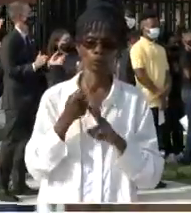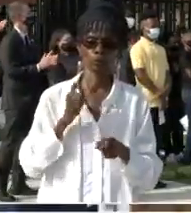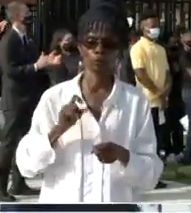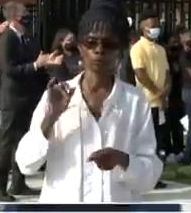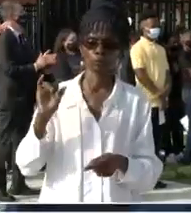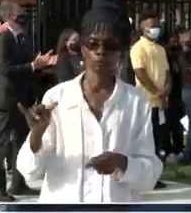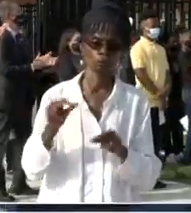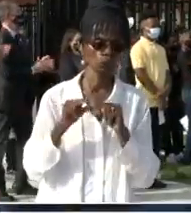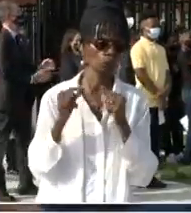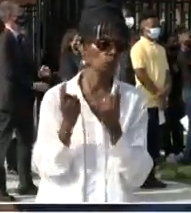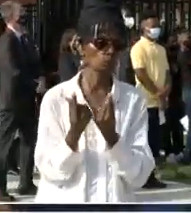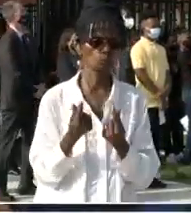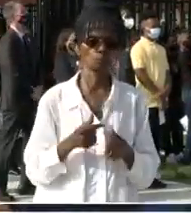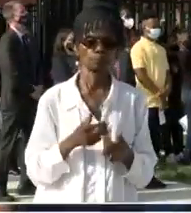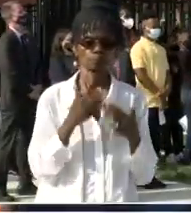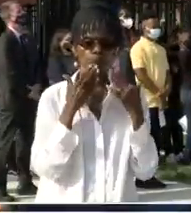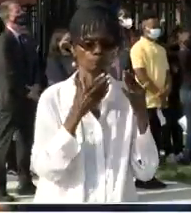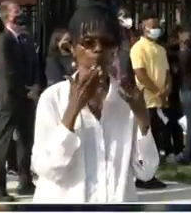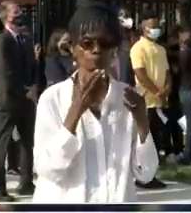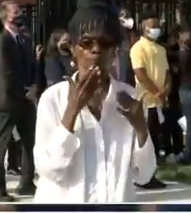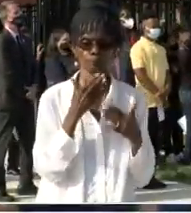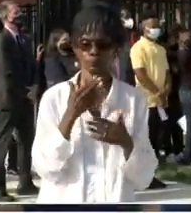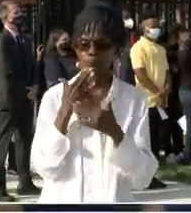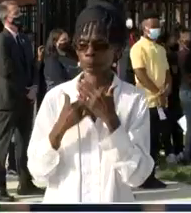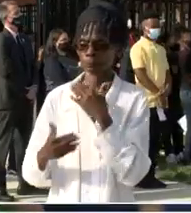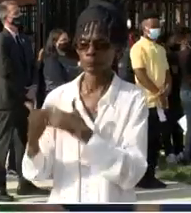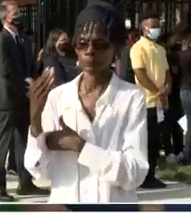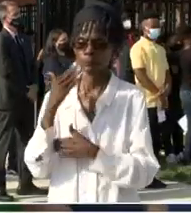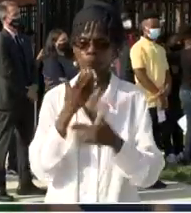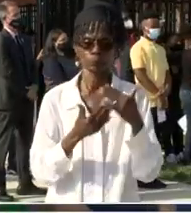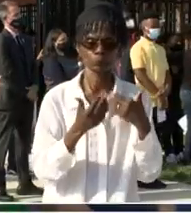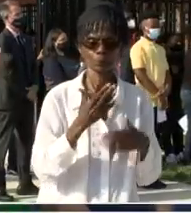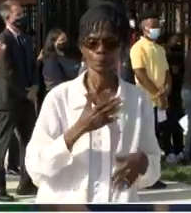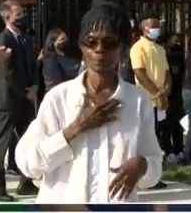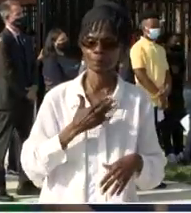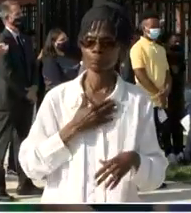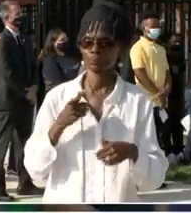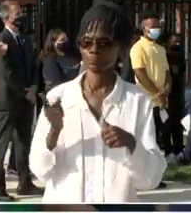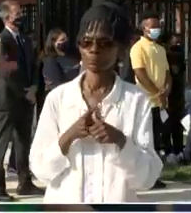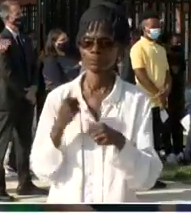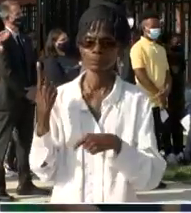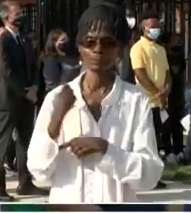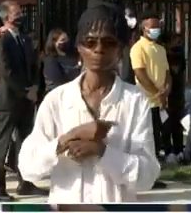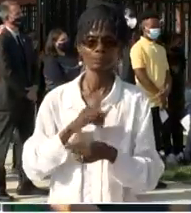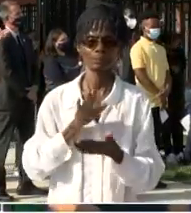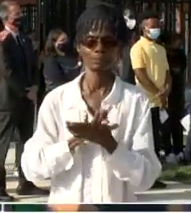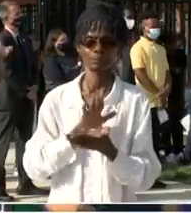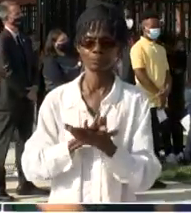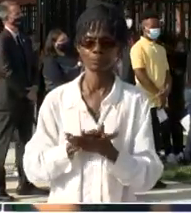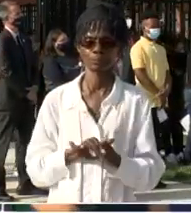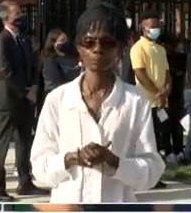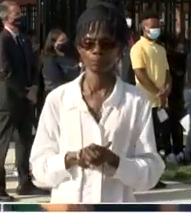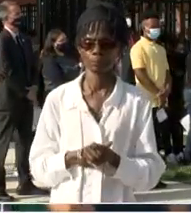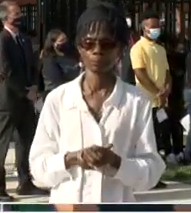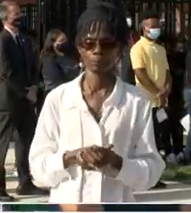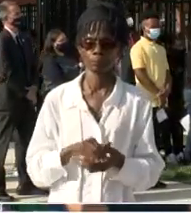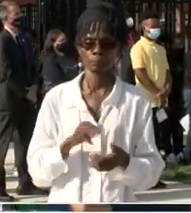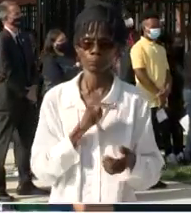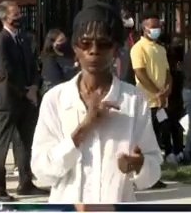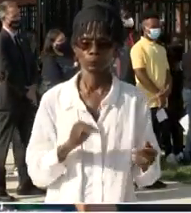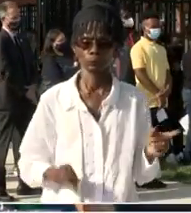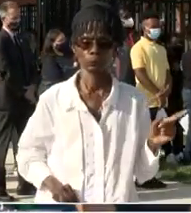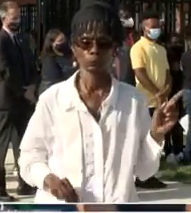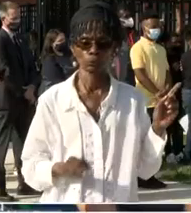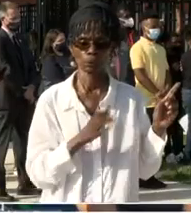Thank you, Madam Mayor. Good morning, everyone, and happy first day of school. Thank you. Madam Mayor, Councilmember